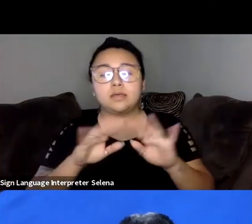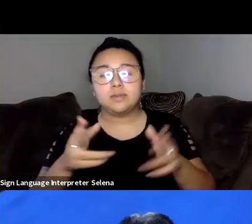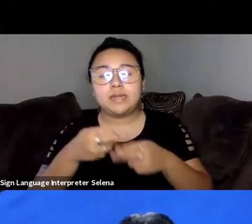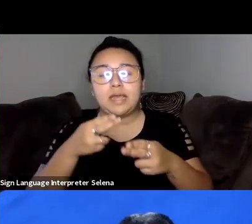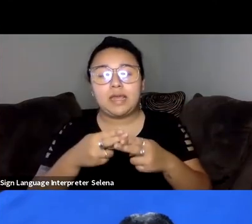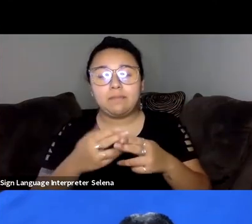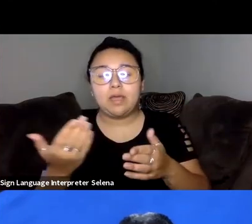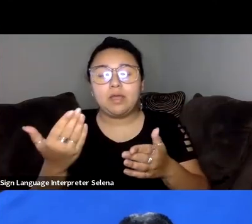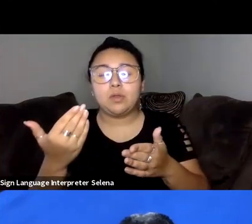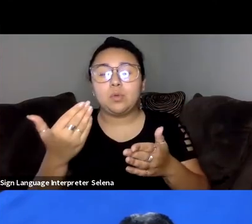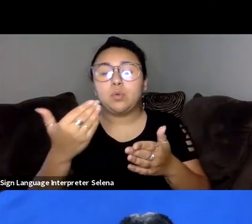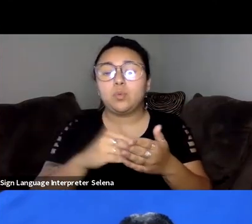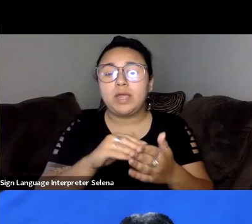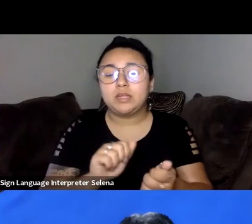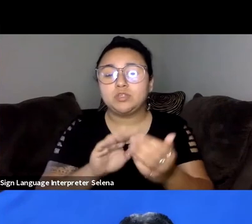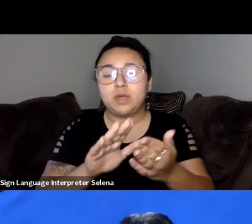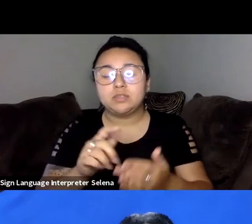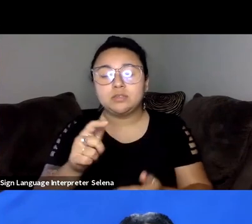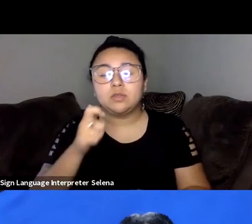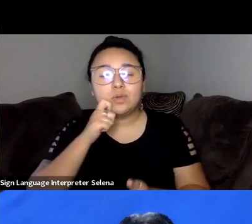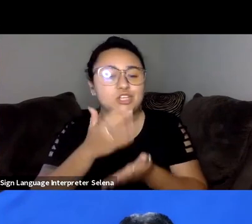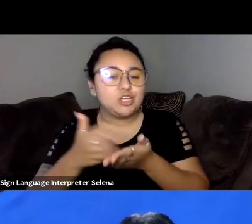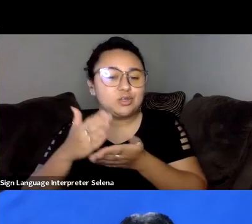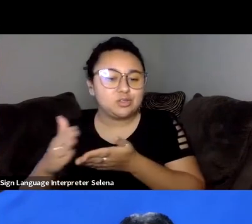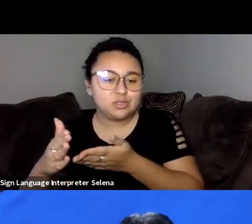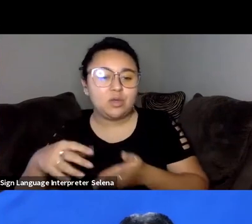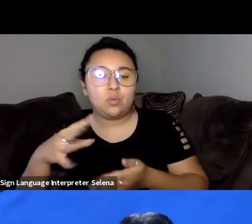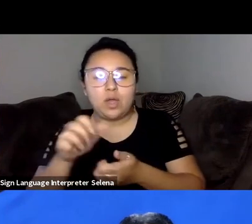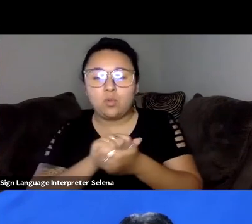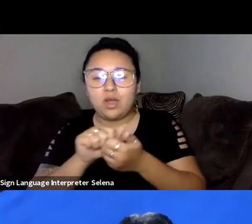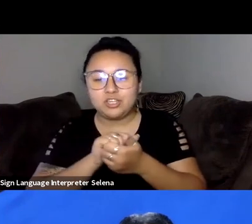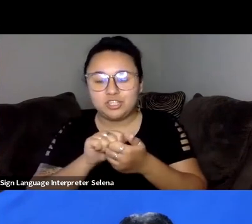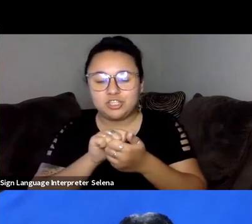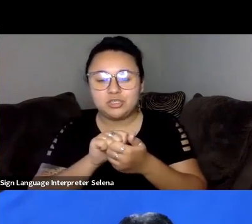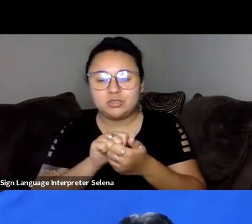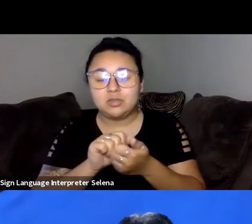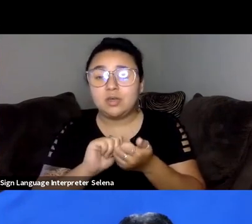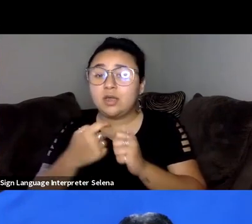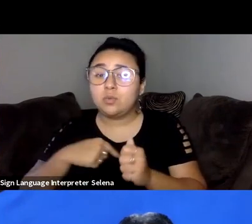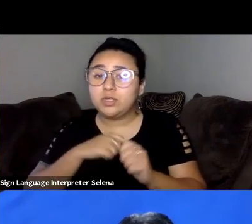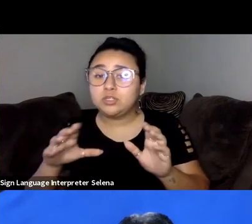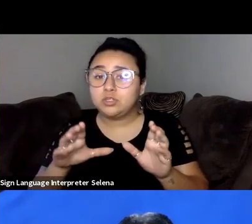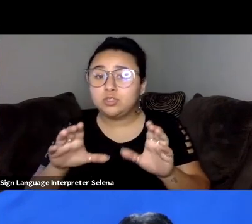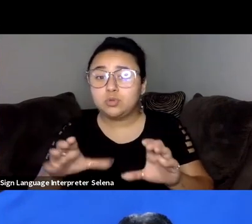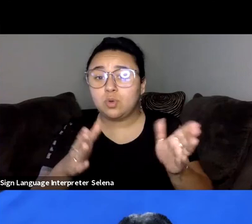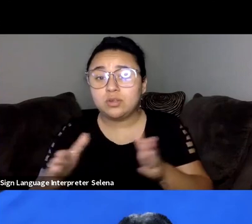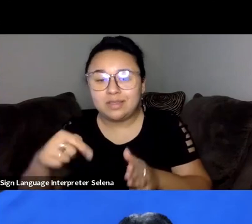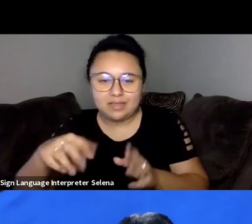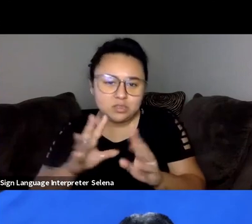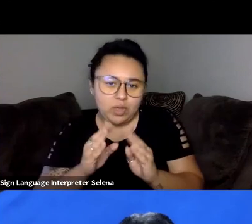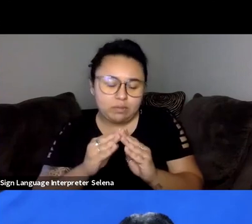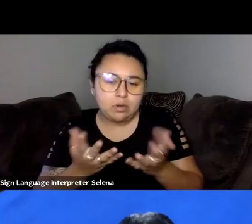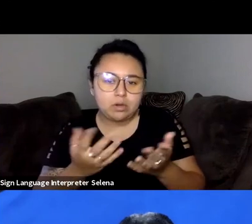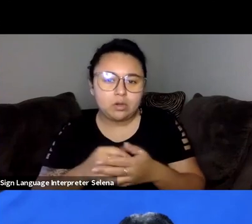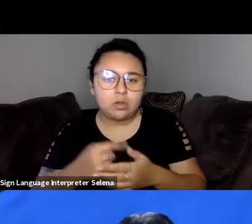sometimes may be about the actions that we take as well. This webinar is an action that we took to redress the racial exclusions and whitewashed histories of the